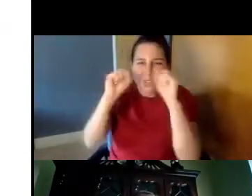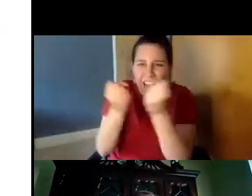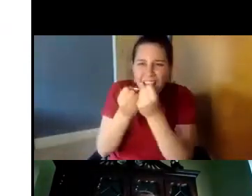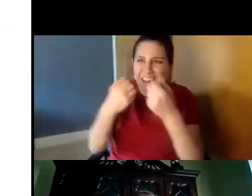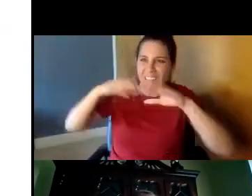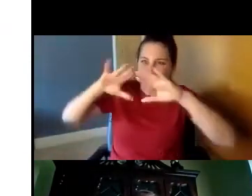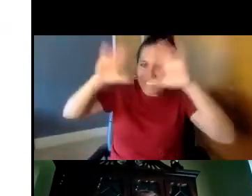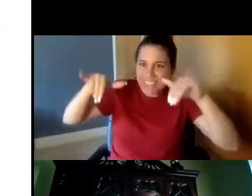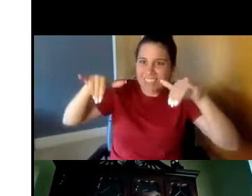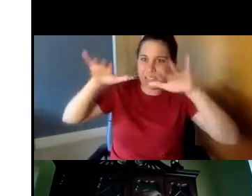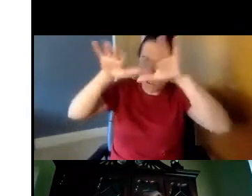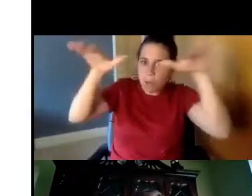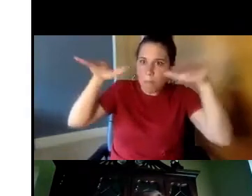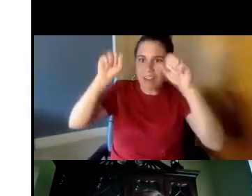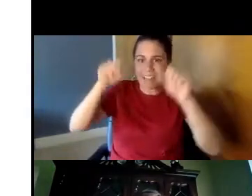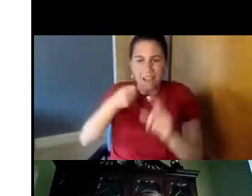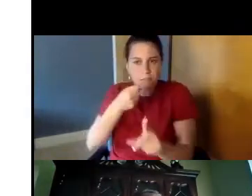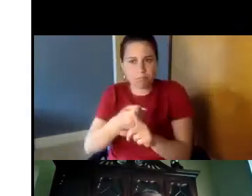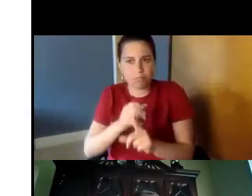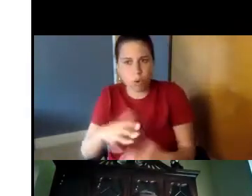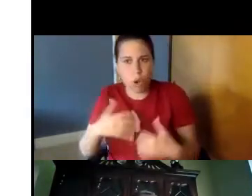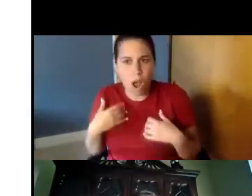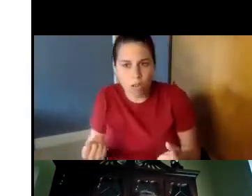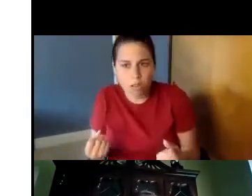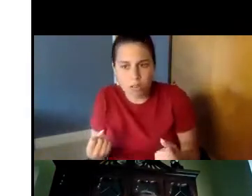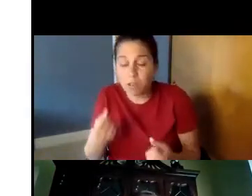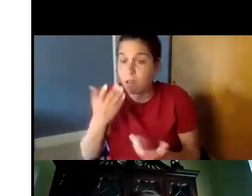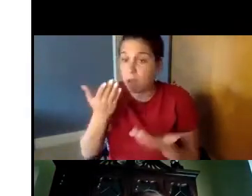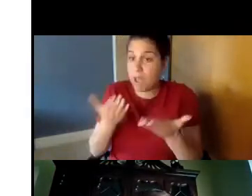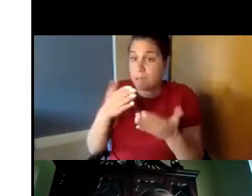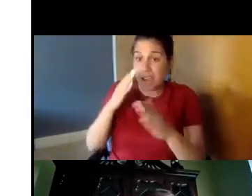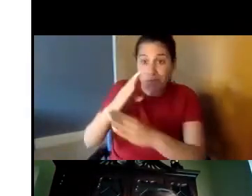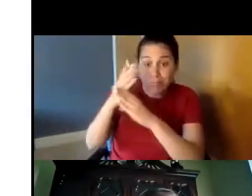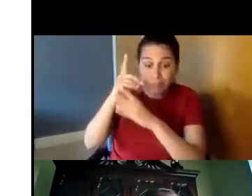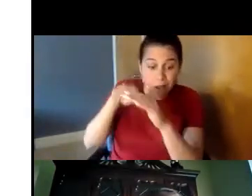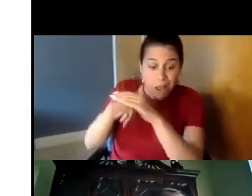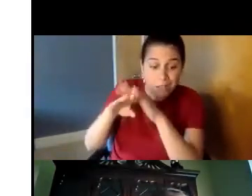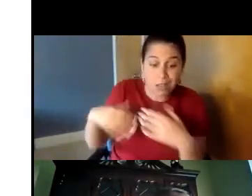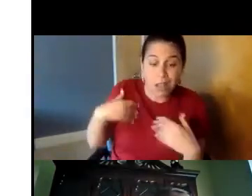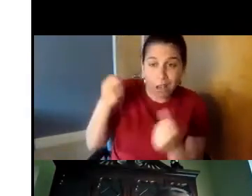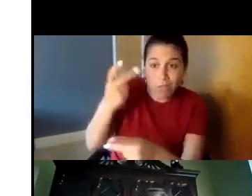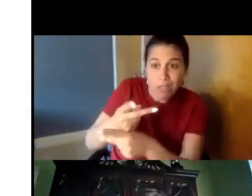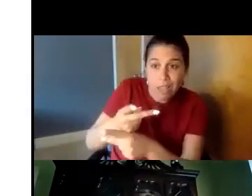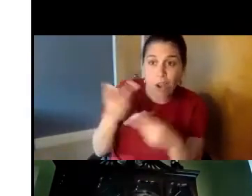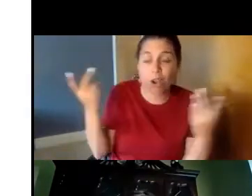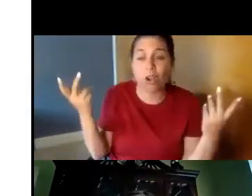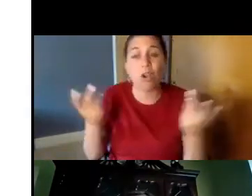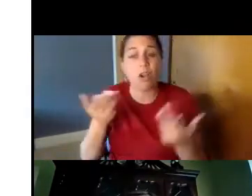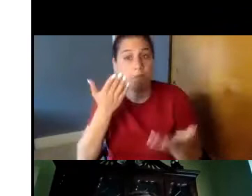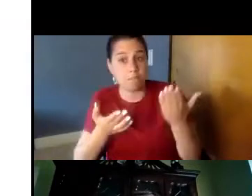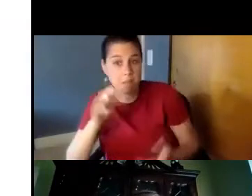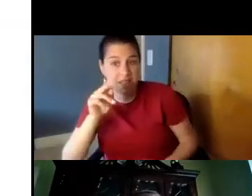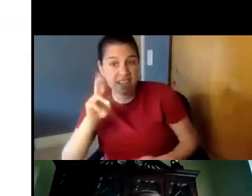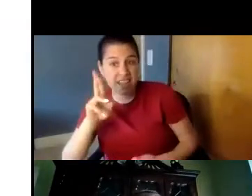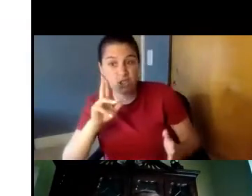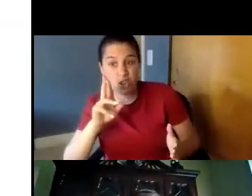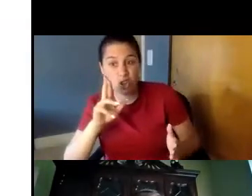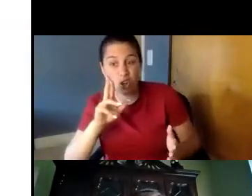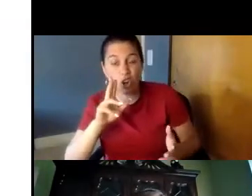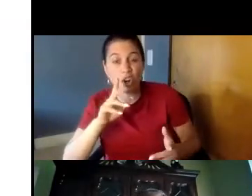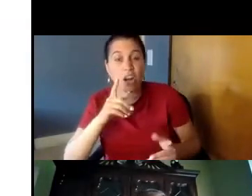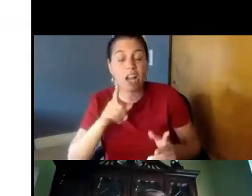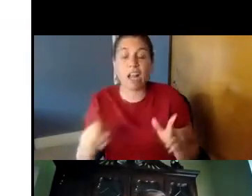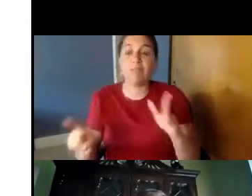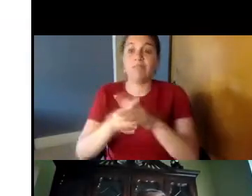their individual health. If there are barriers to accessing healthcare, that could mean they get cancer at a later stage and end up dying from